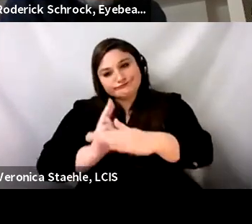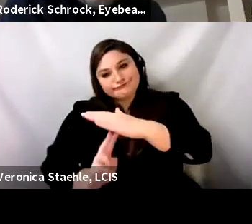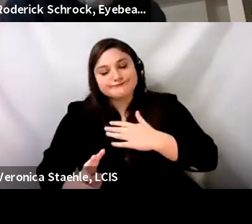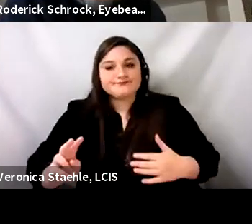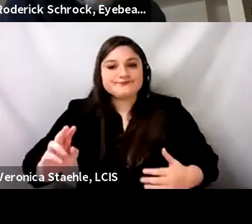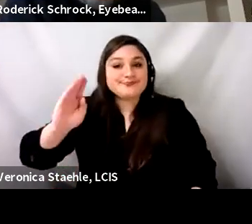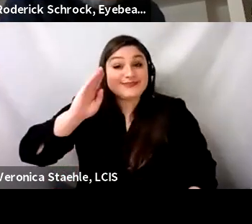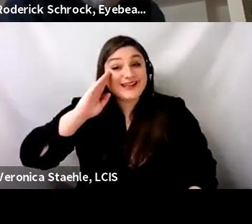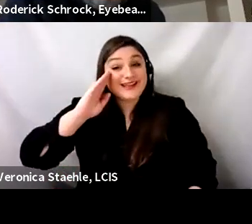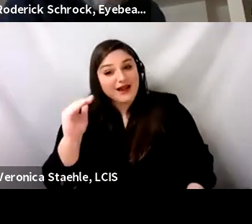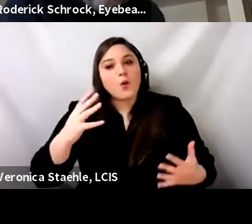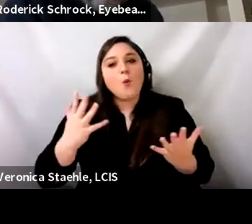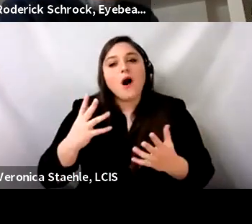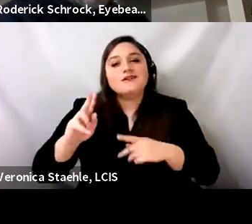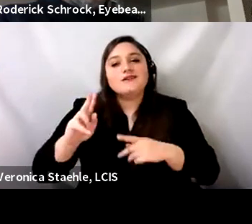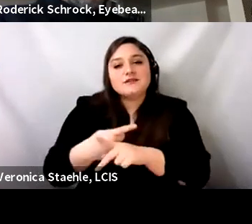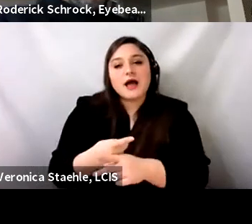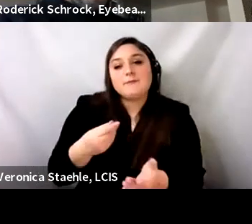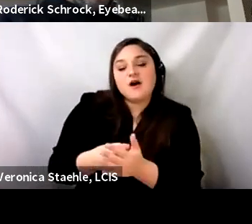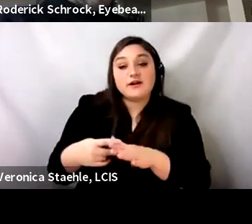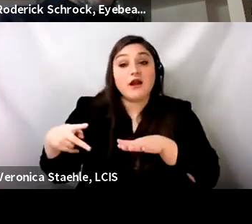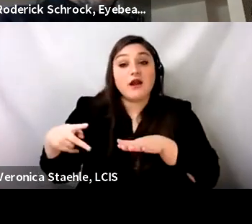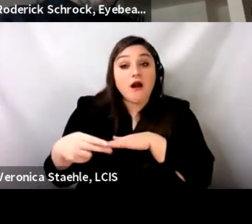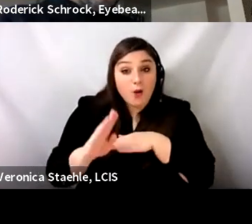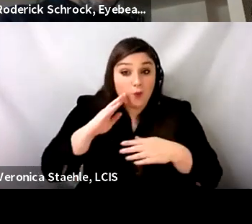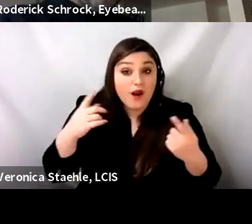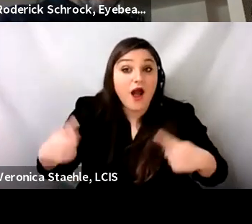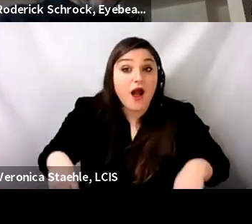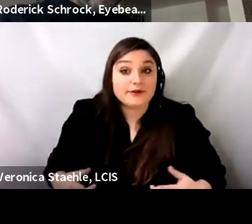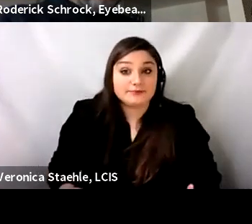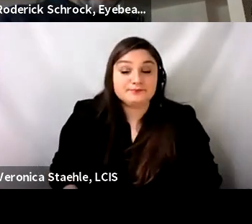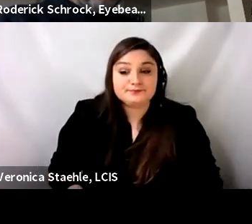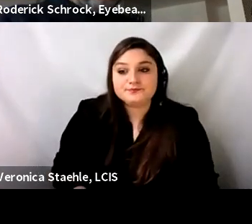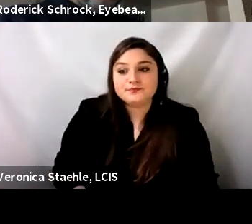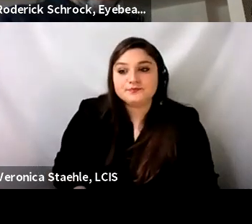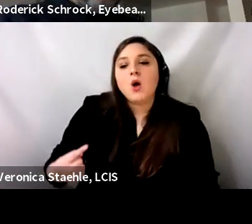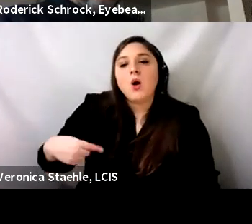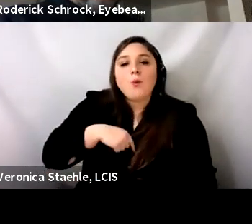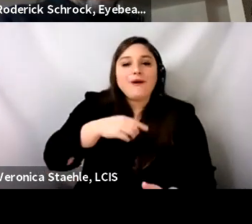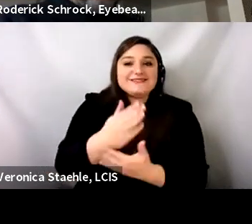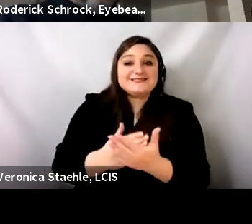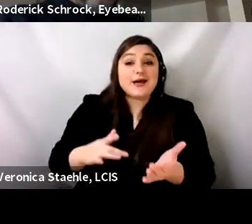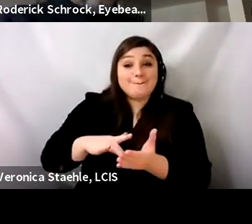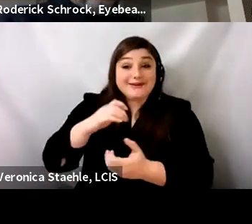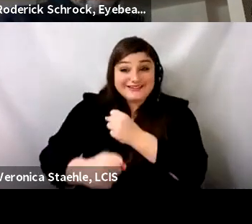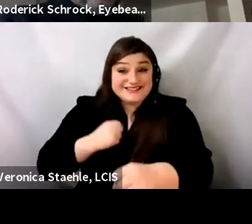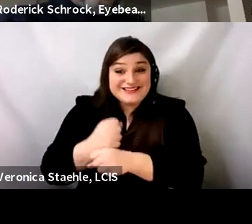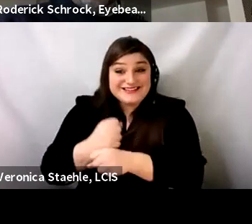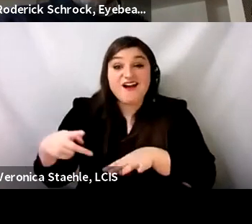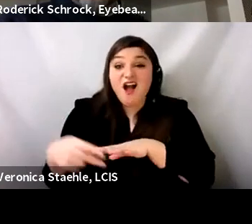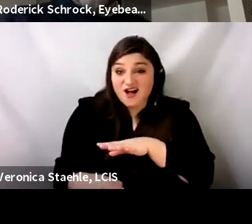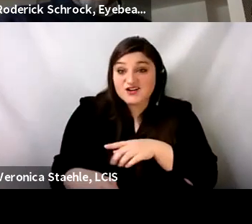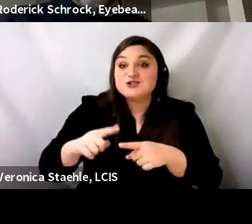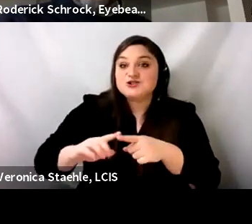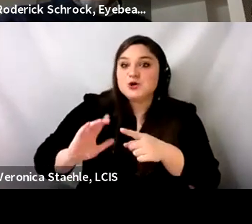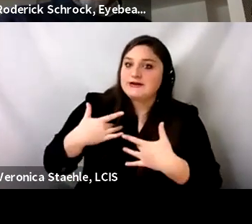cuts that were gonna come. Some of those were cuts mid-year in terms of funding we had received, and some of